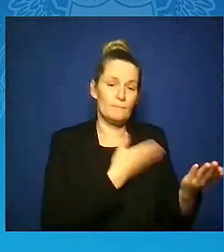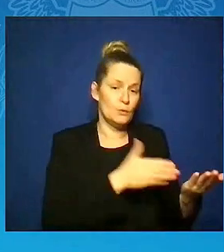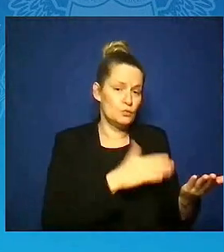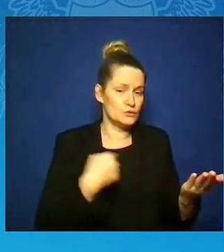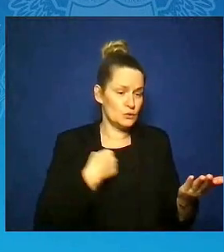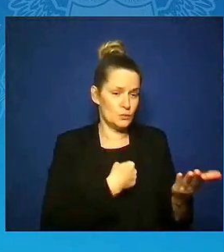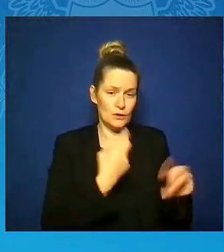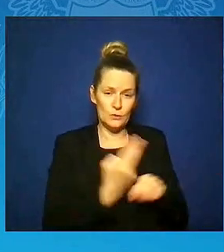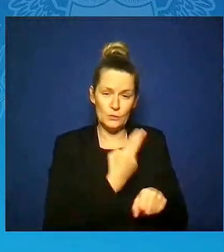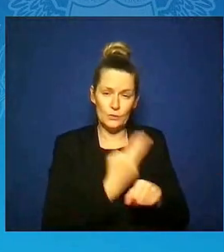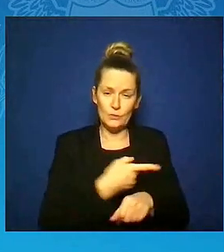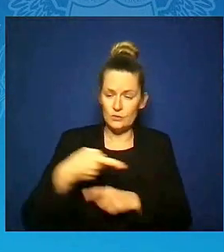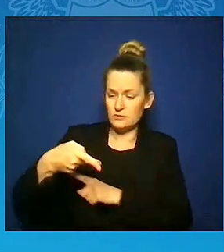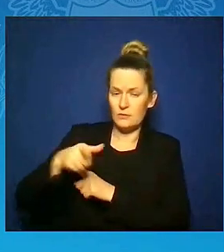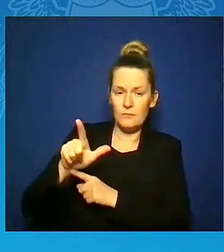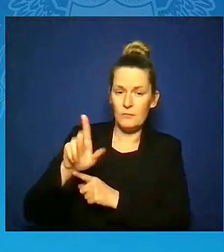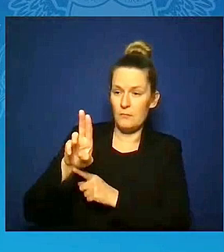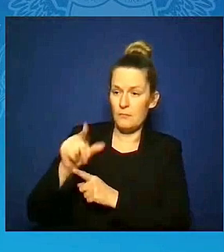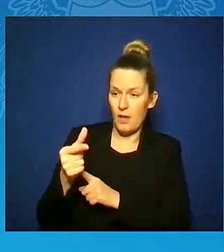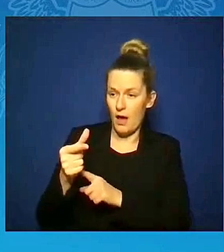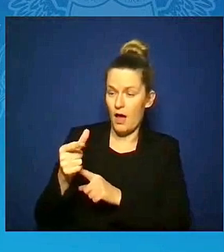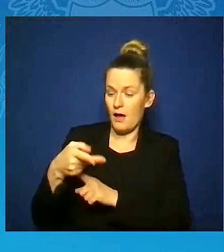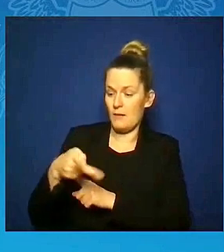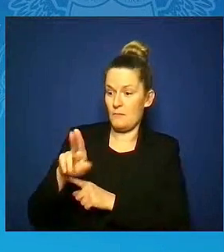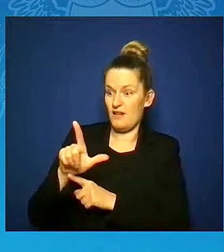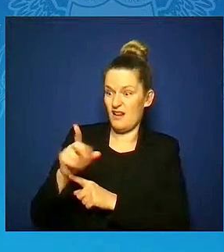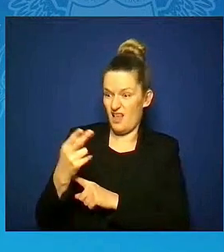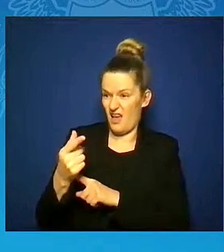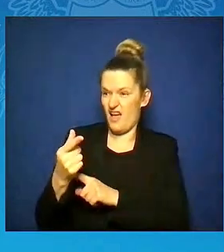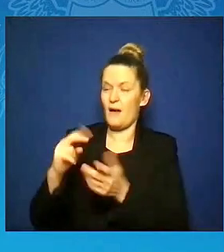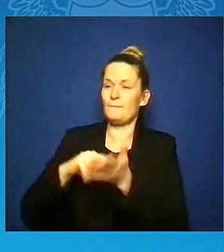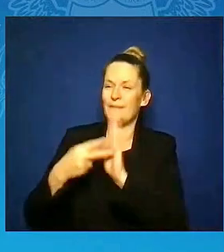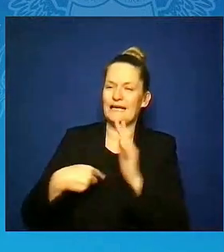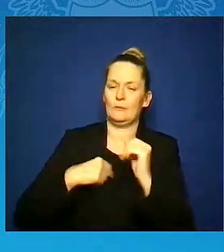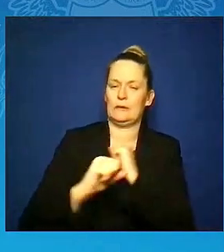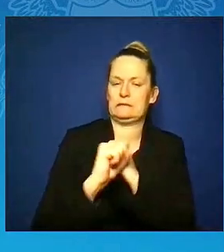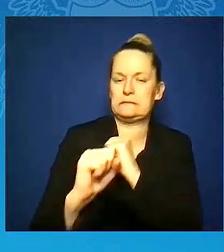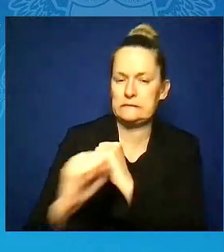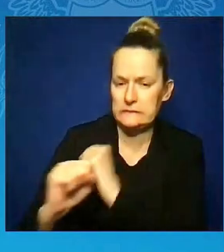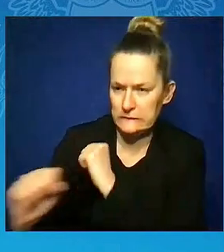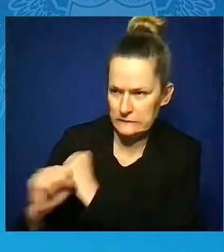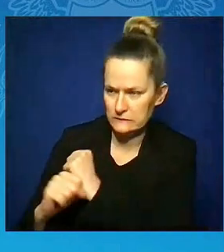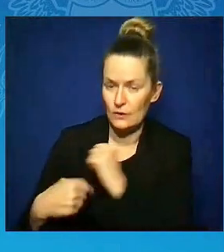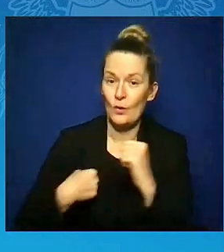So I just want to be the plug to the community and help change. Hey, let's go.